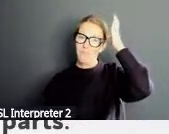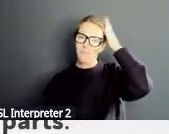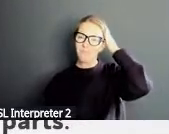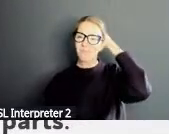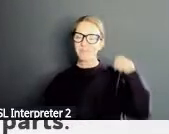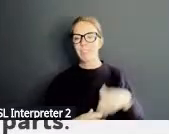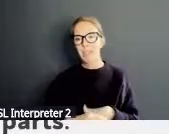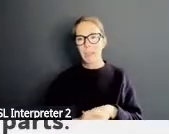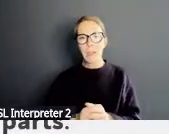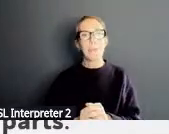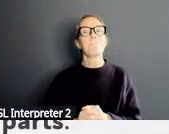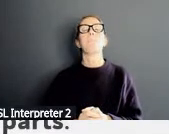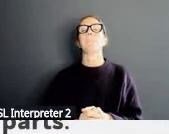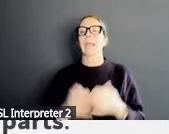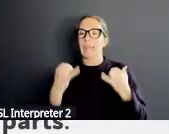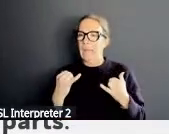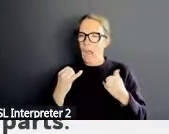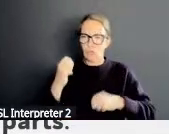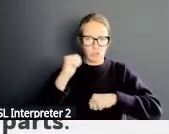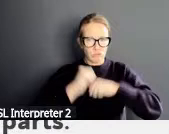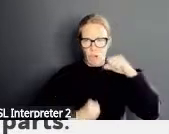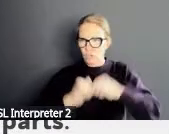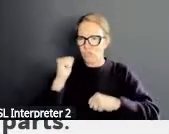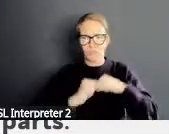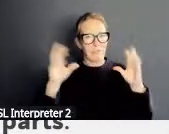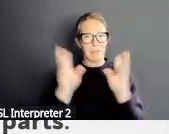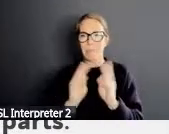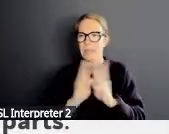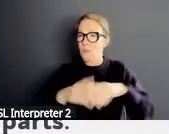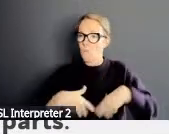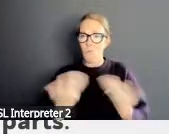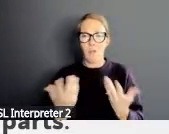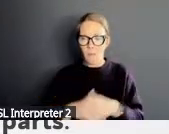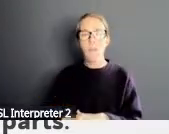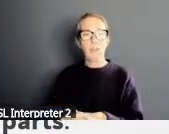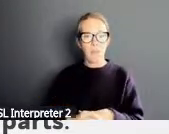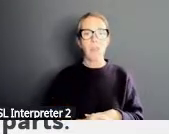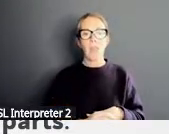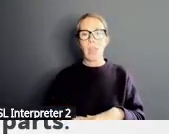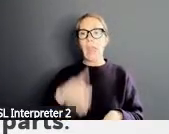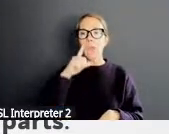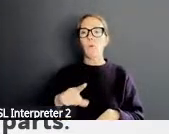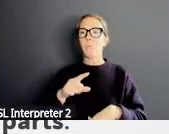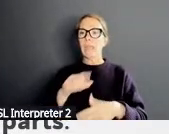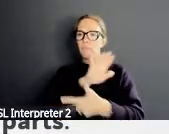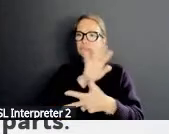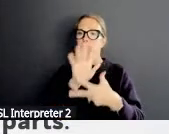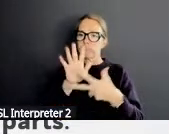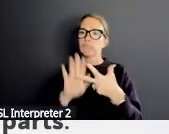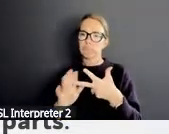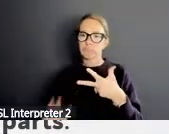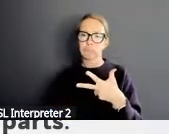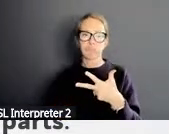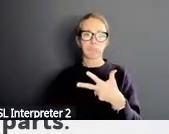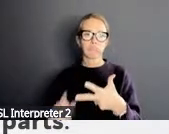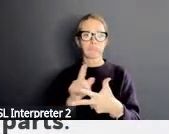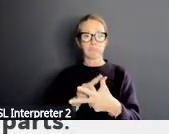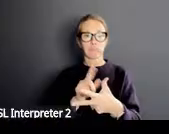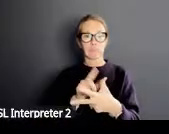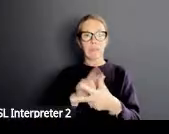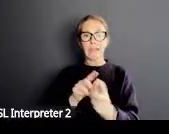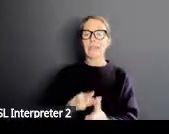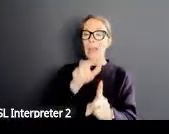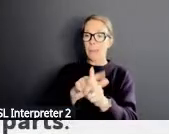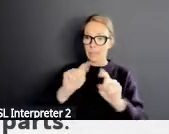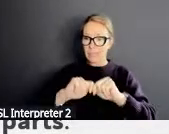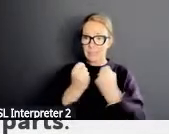I will now focus on the structure of today's meeting, which is going to be divided into 3 parts. The applicant team will make a